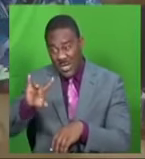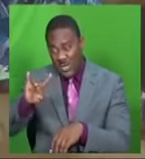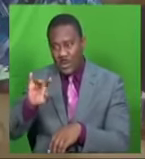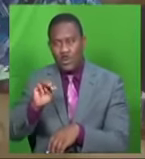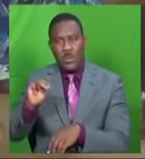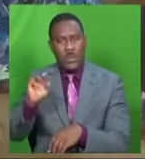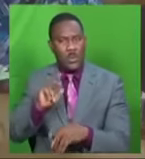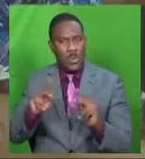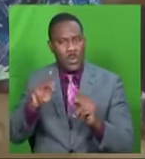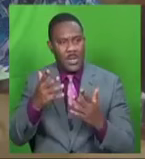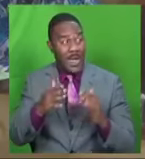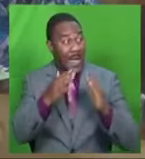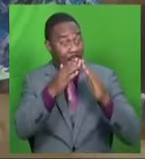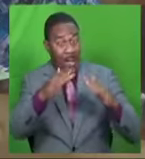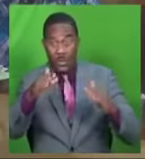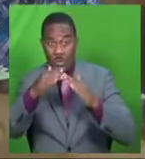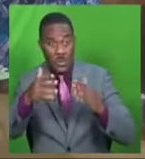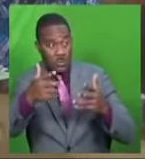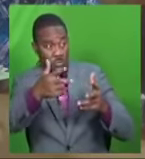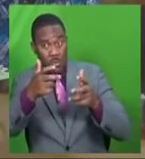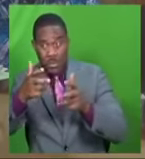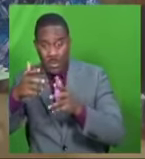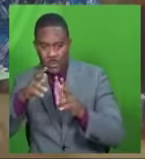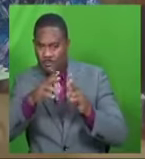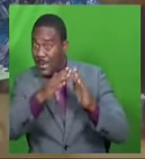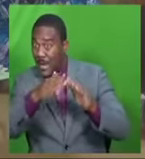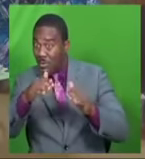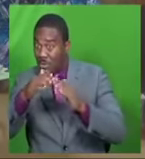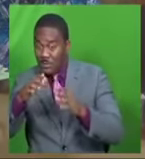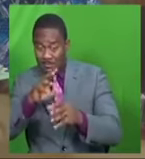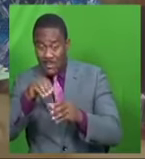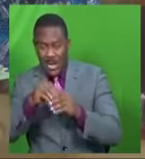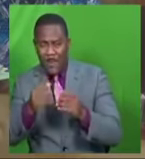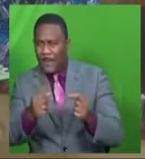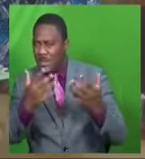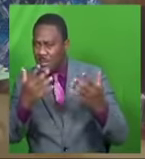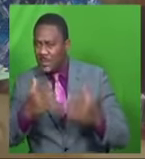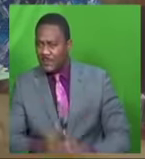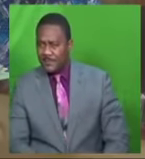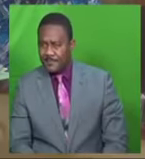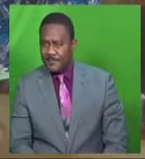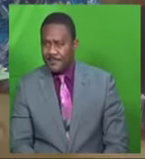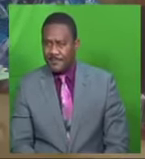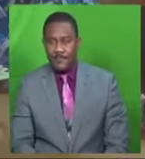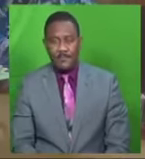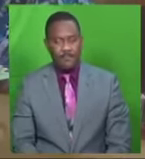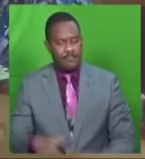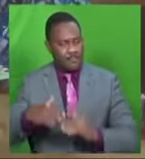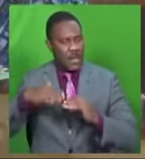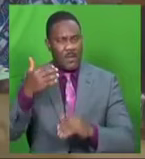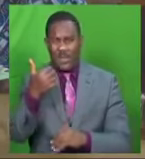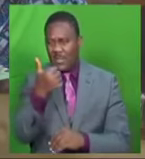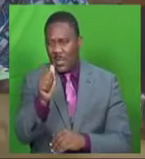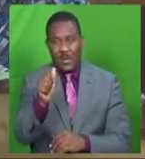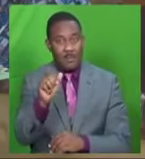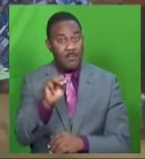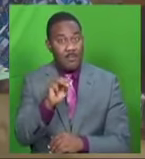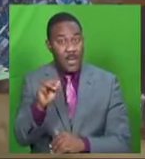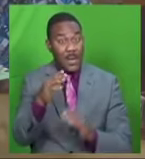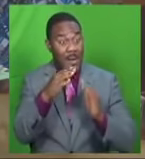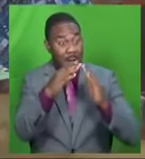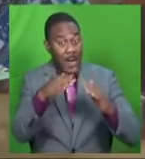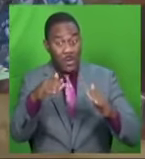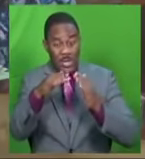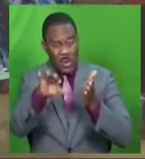the structures captured by the population census says we have over 10 million structures. And Mr.